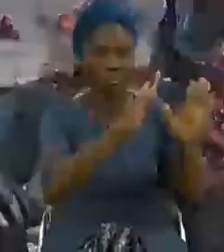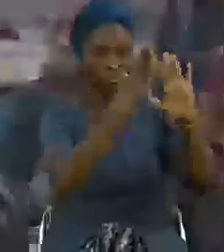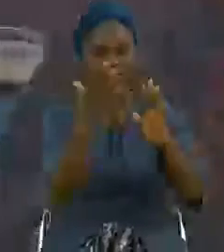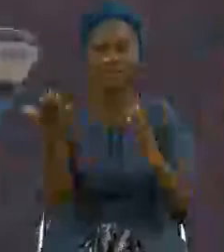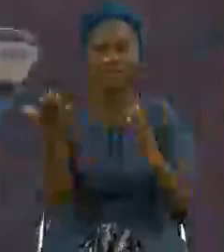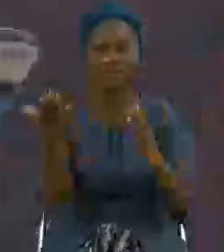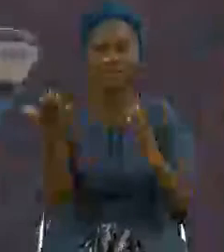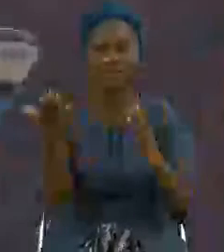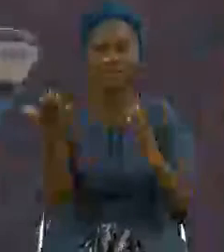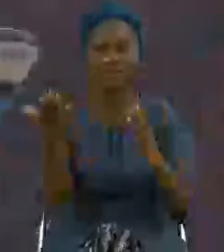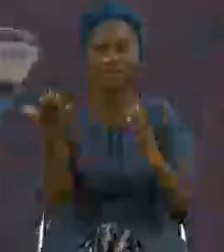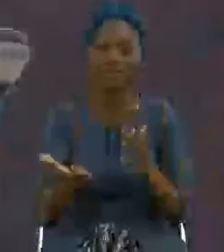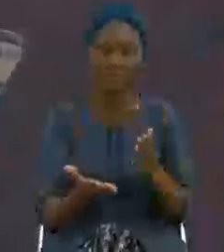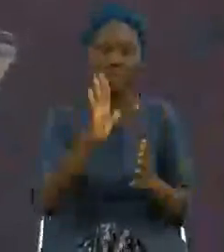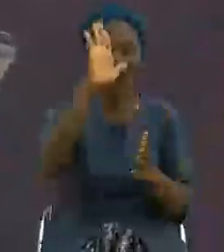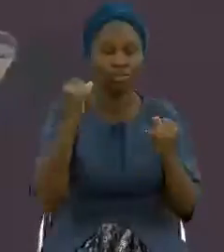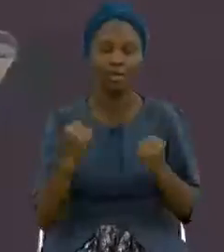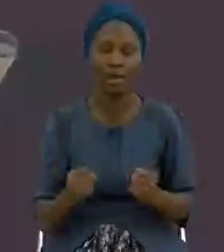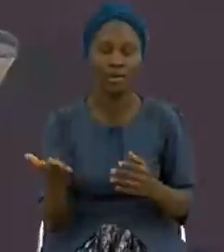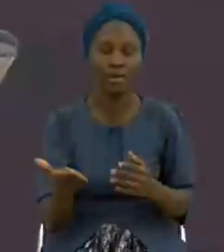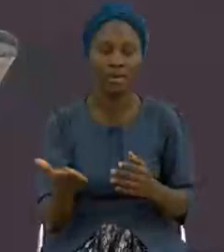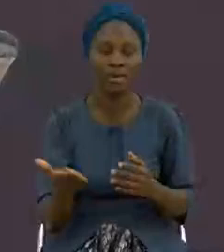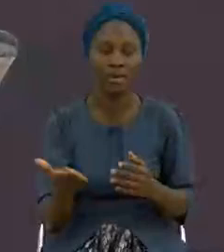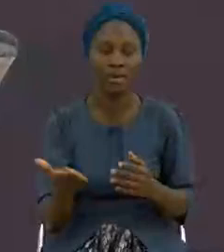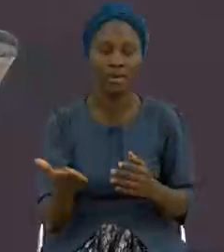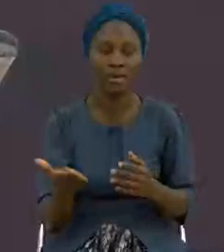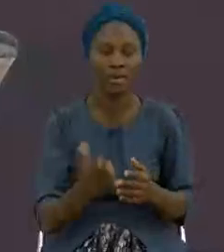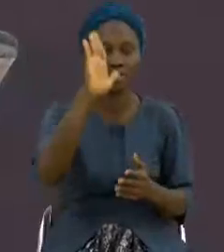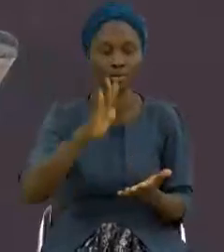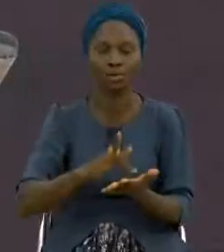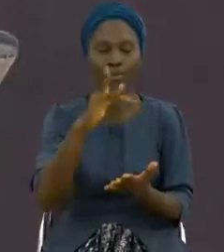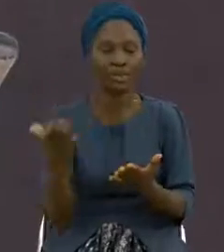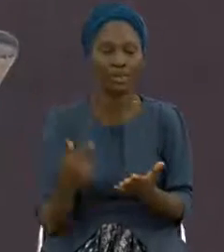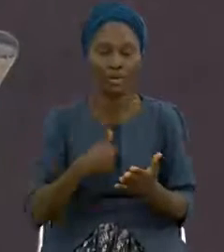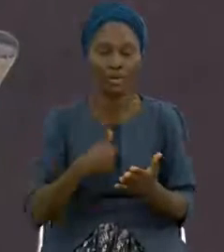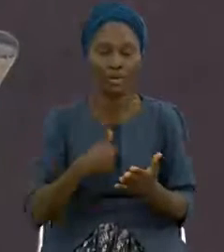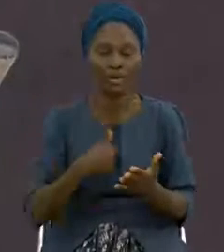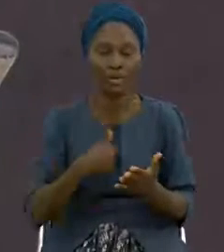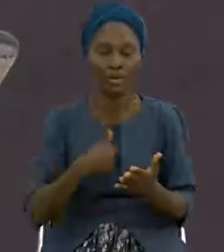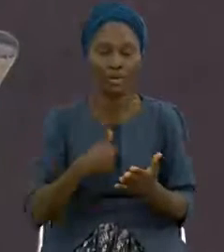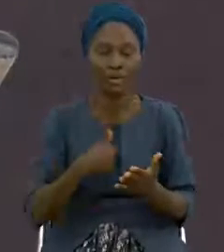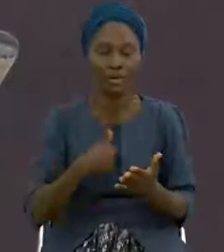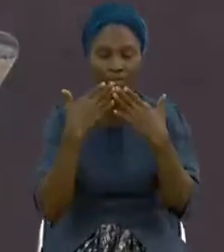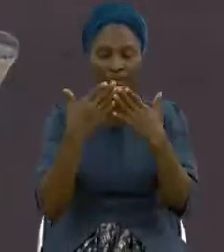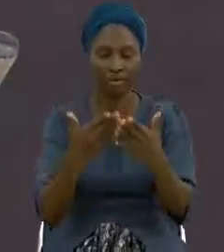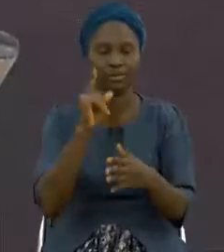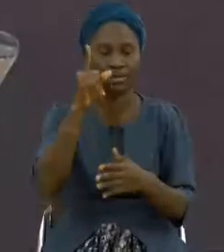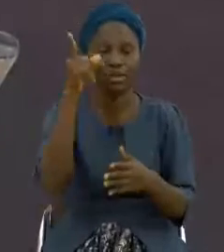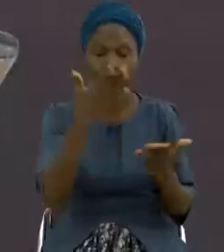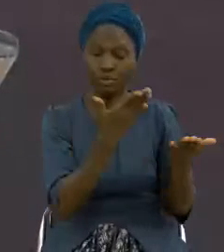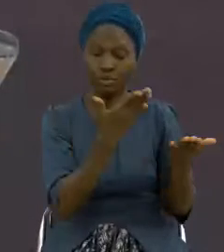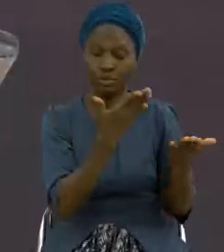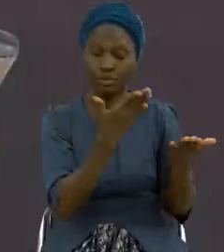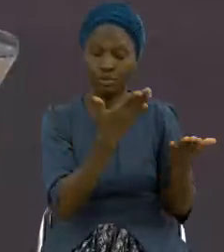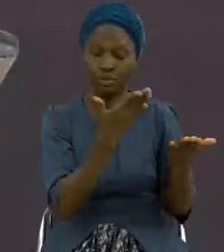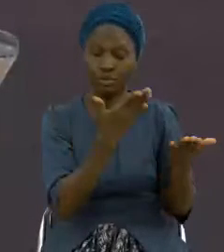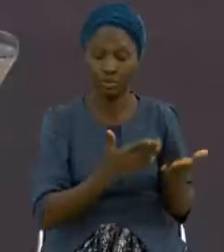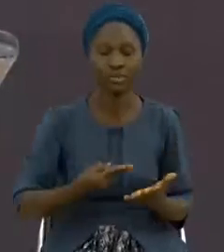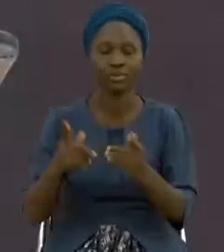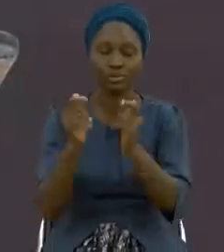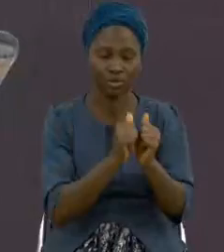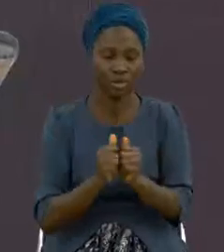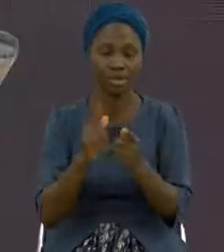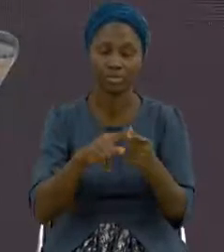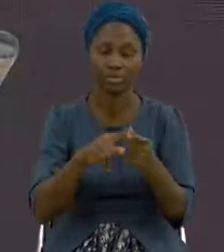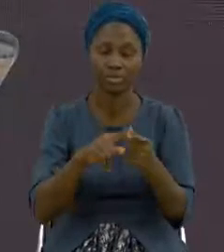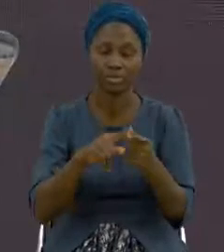your glory here. We thank you. You brought us together to do something in our lives, and then